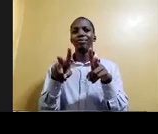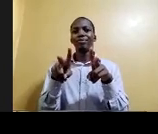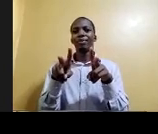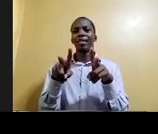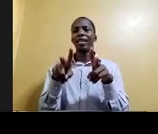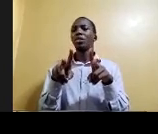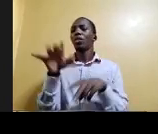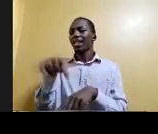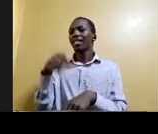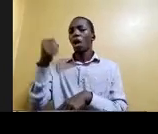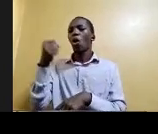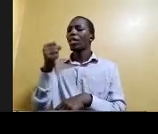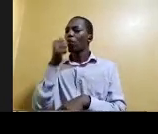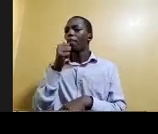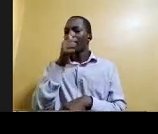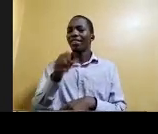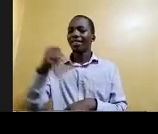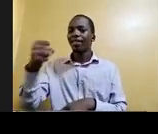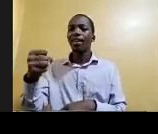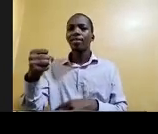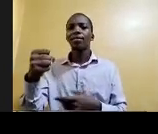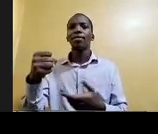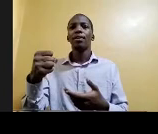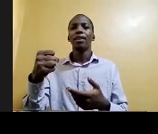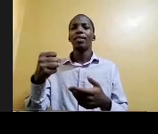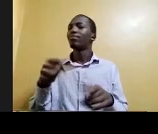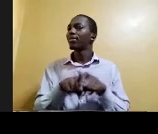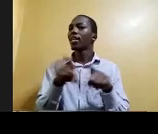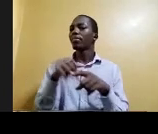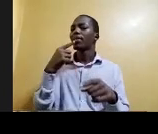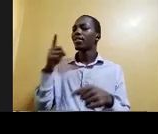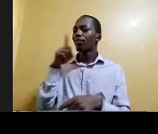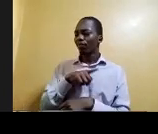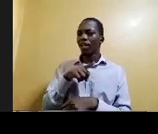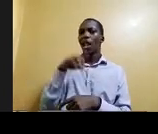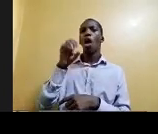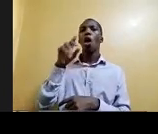stakeholders, to the private sector in our countries, given that, like I said already, COLACP and ITC